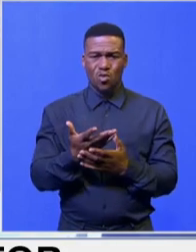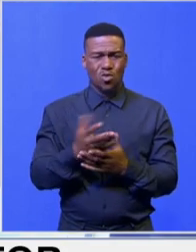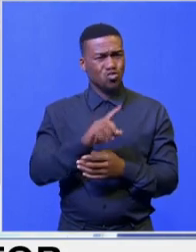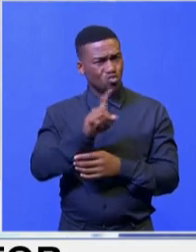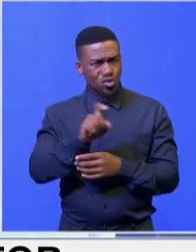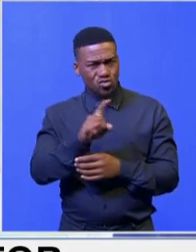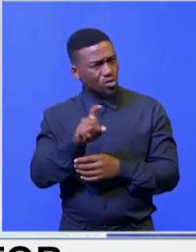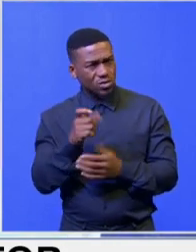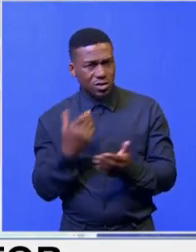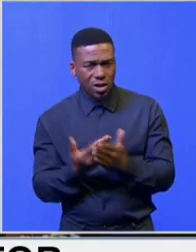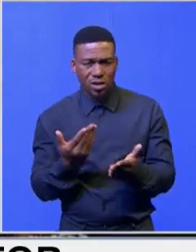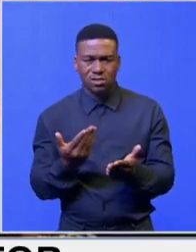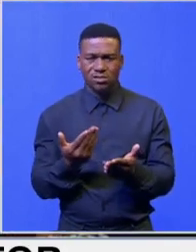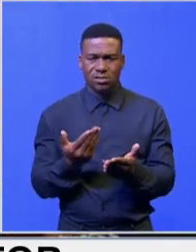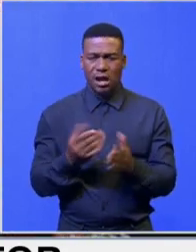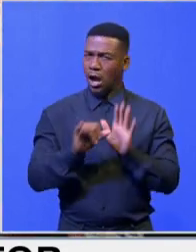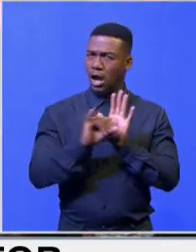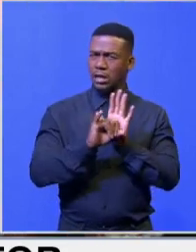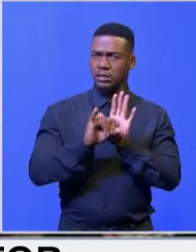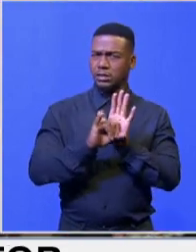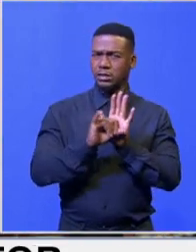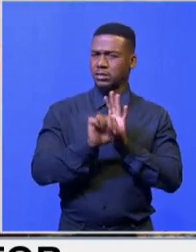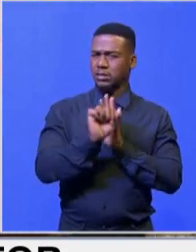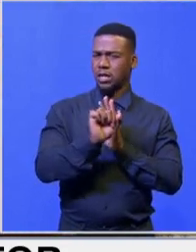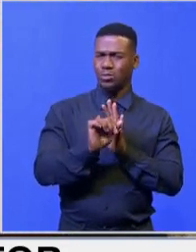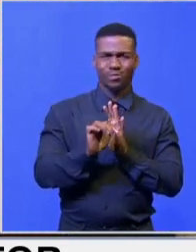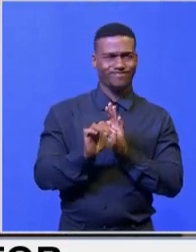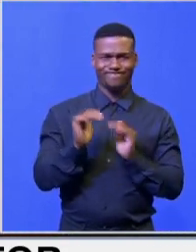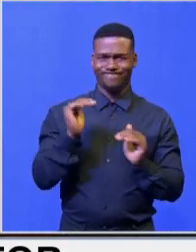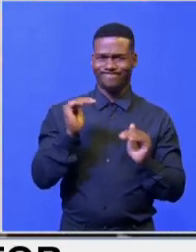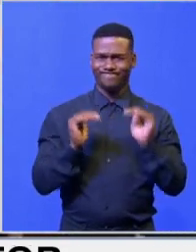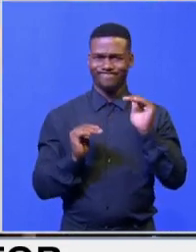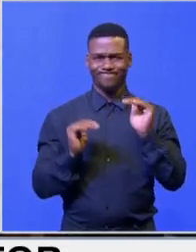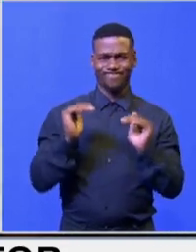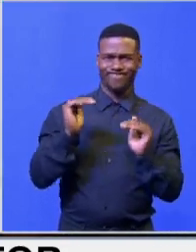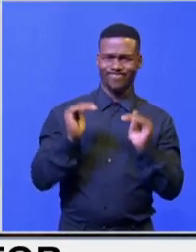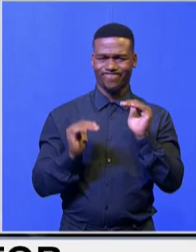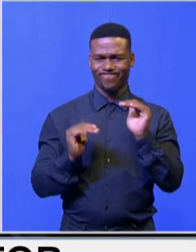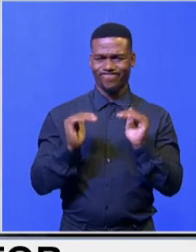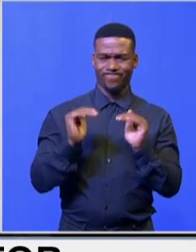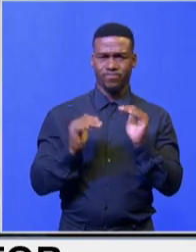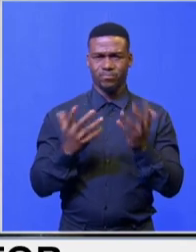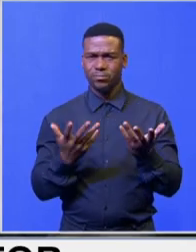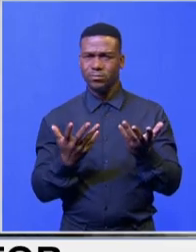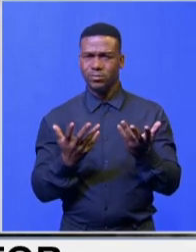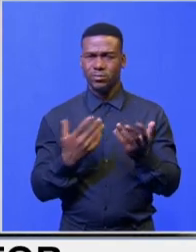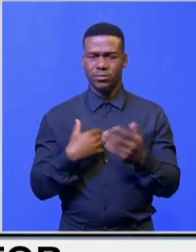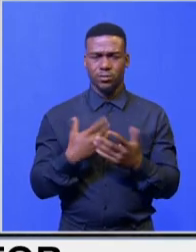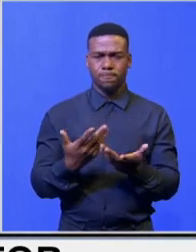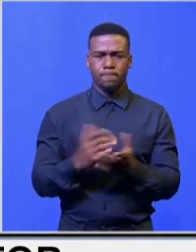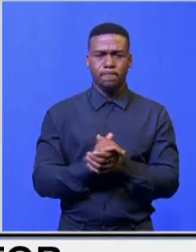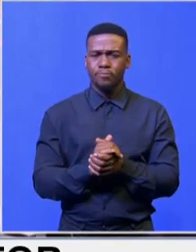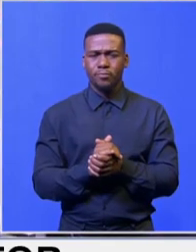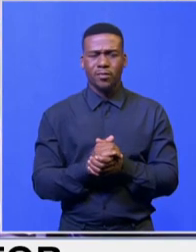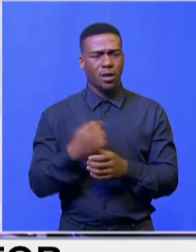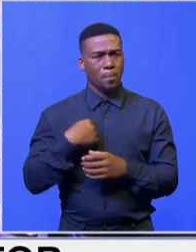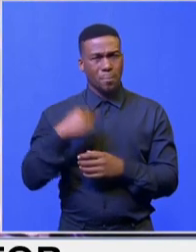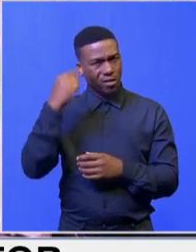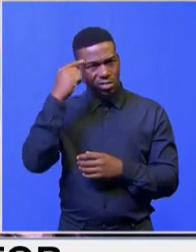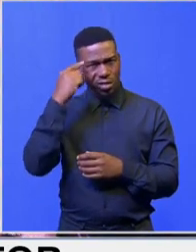questionable. Their identity is very incoherent and inconsistent with what they speak to be standing for. So I don't think